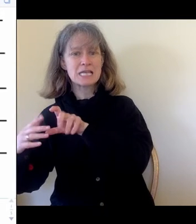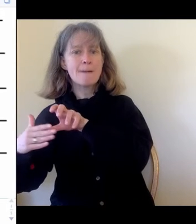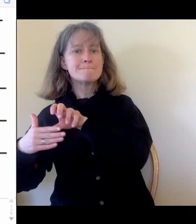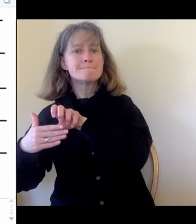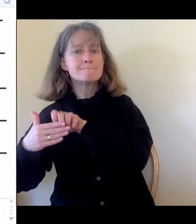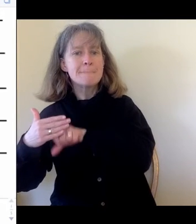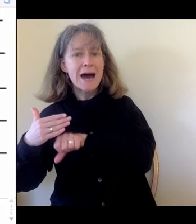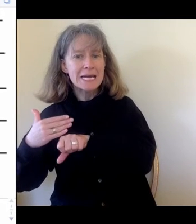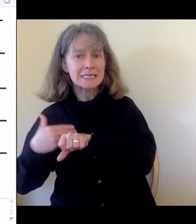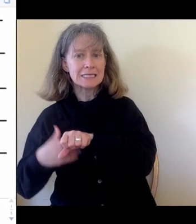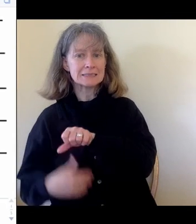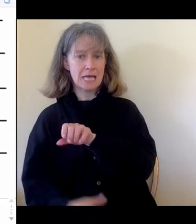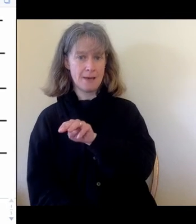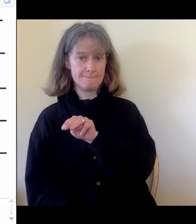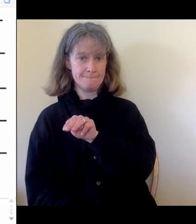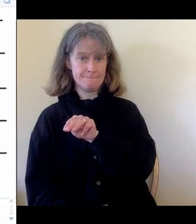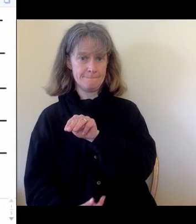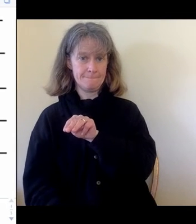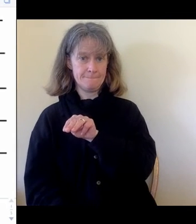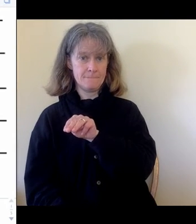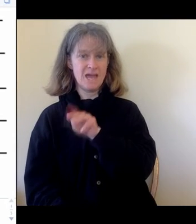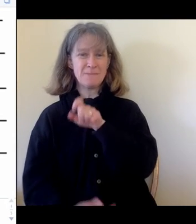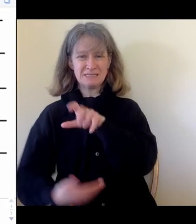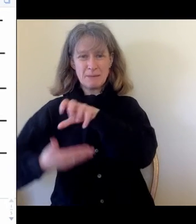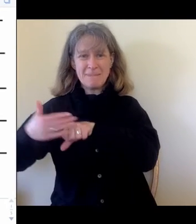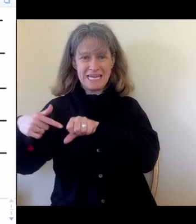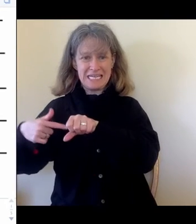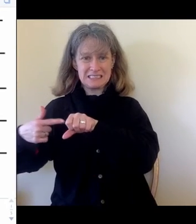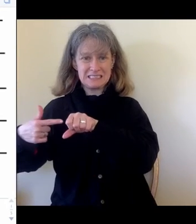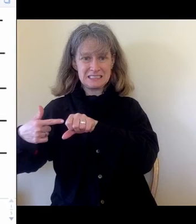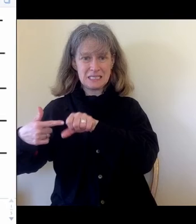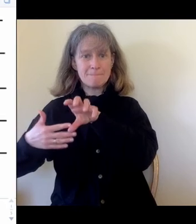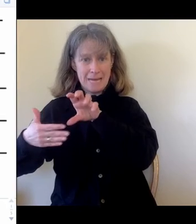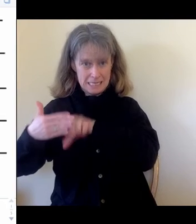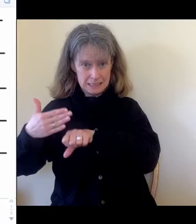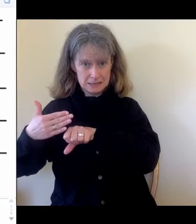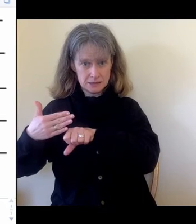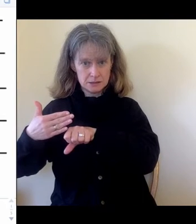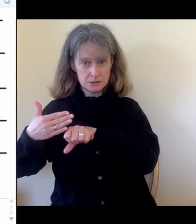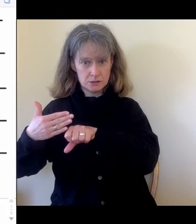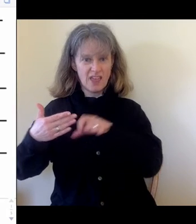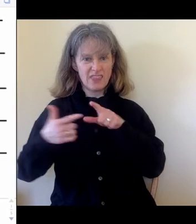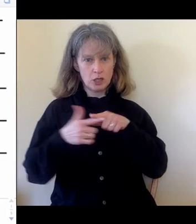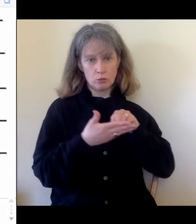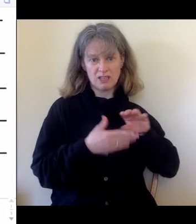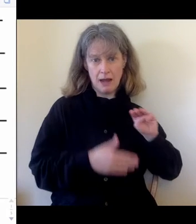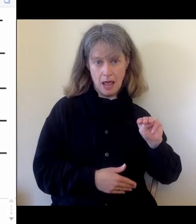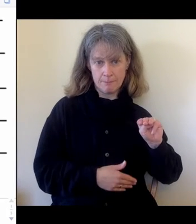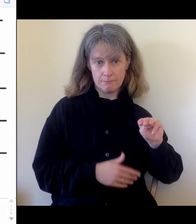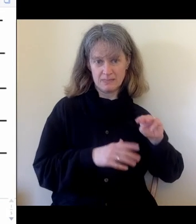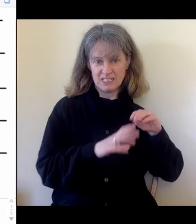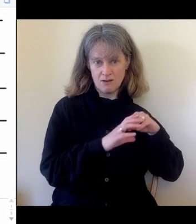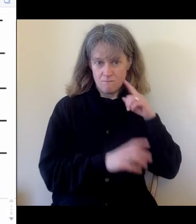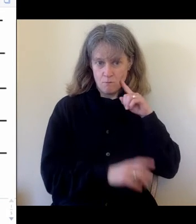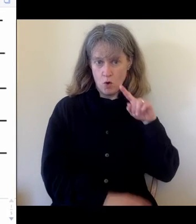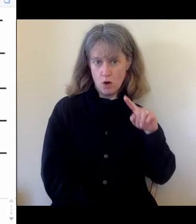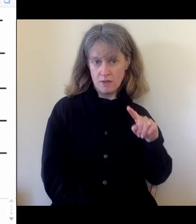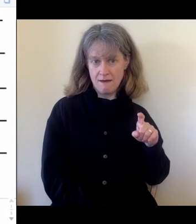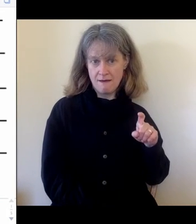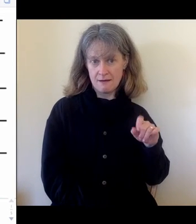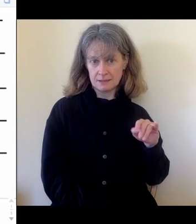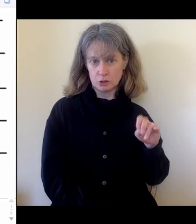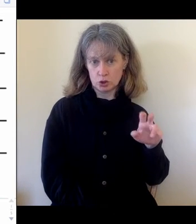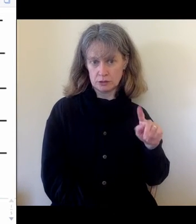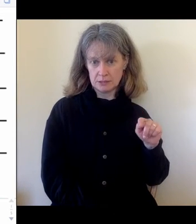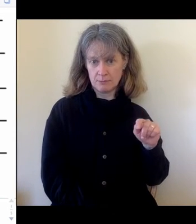minus for us to be just able to write it as m. So if we look in the example where